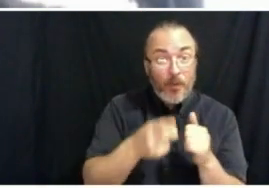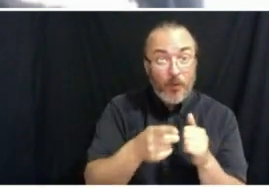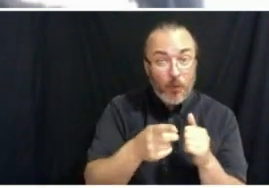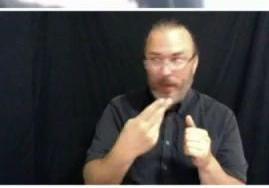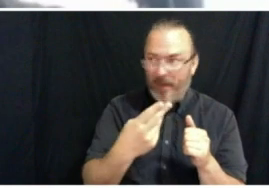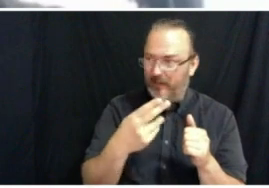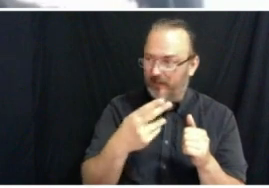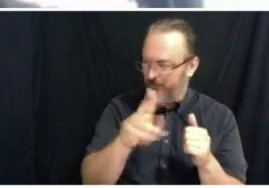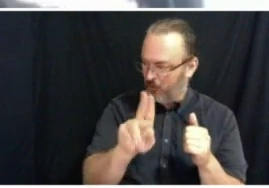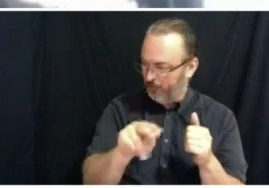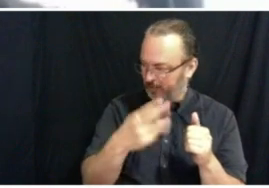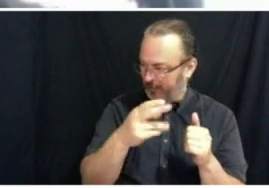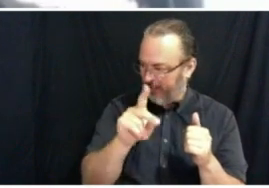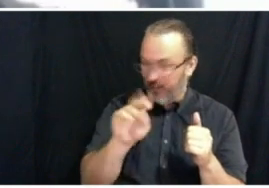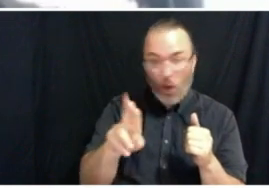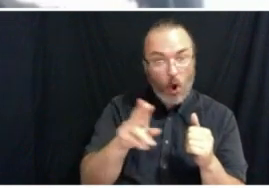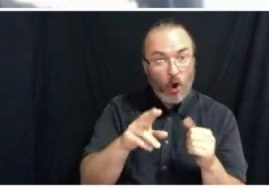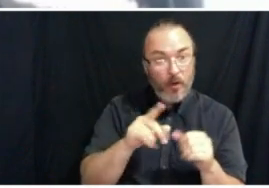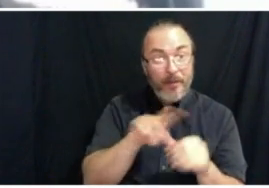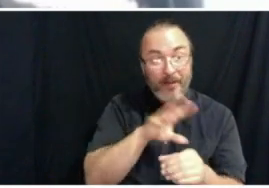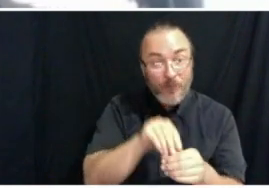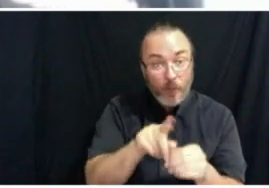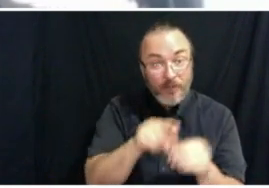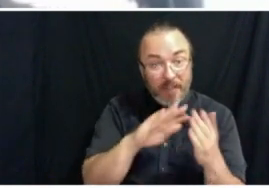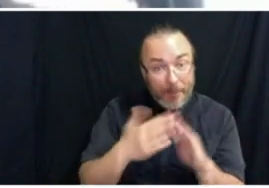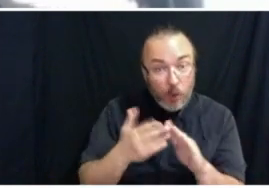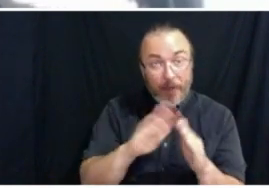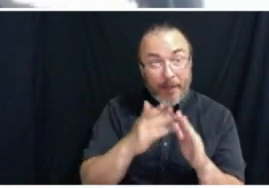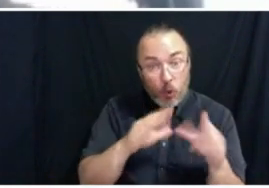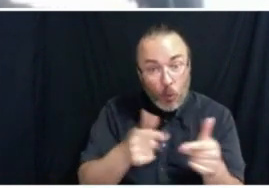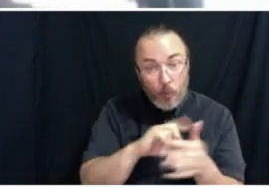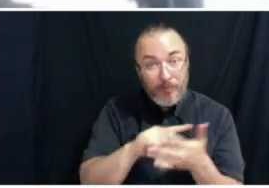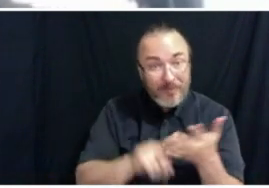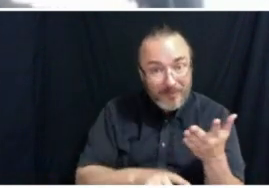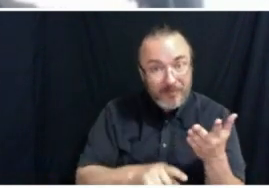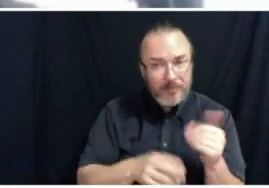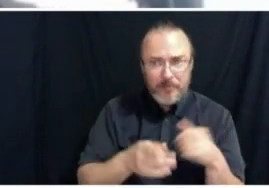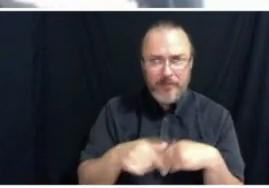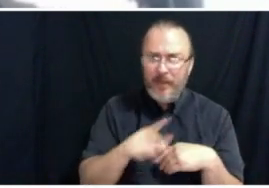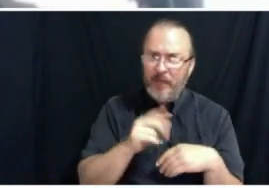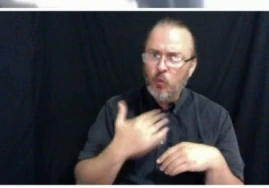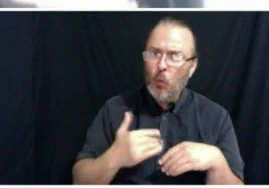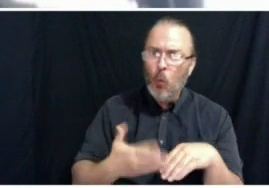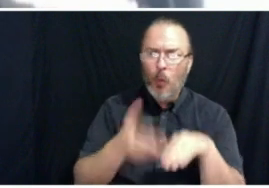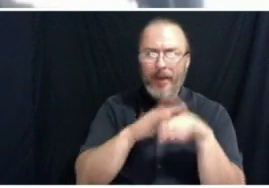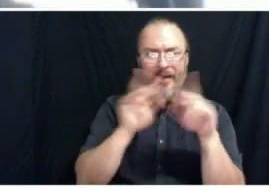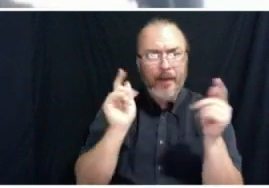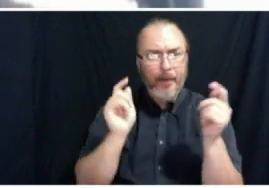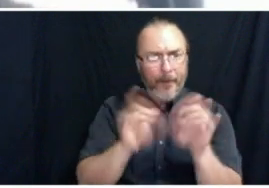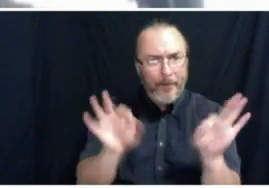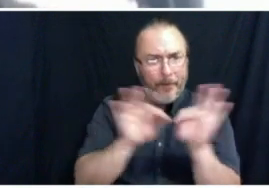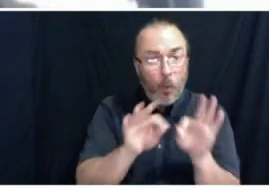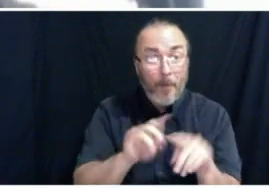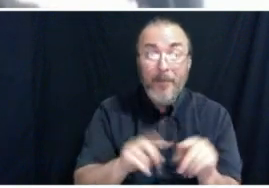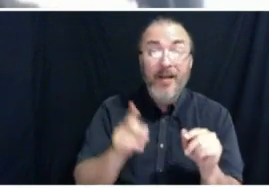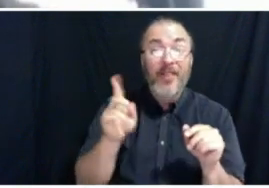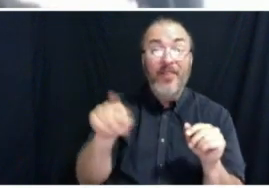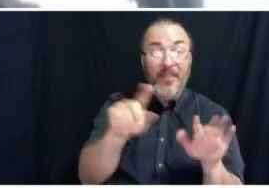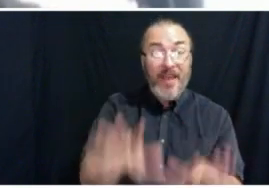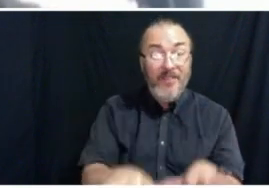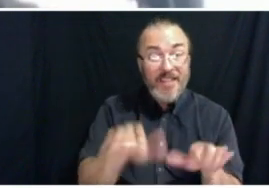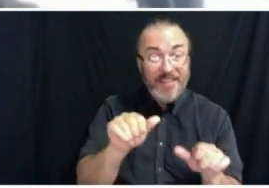with communities and community groups, localization becoming increasingly important. that they've adopted the simplest of